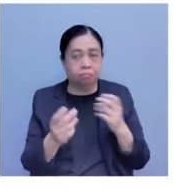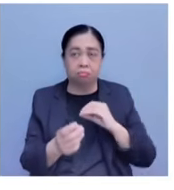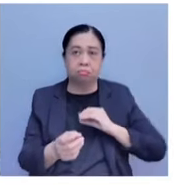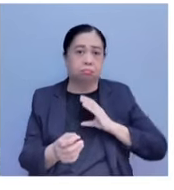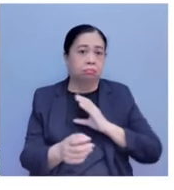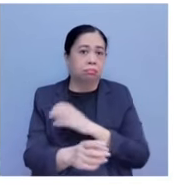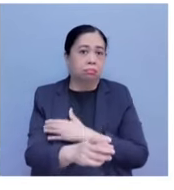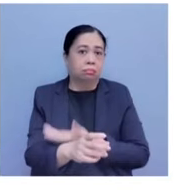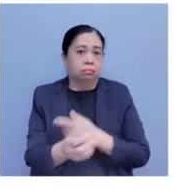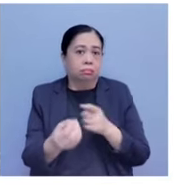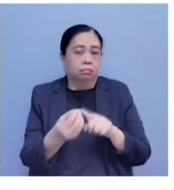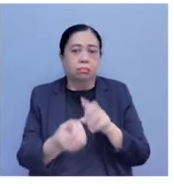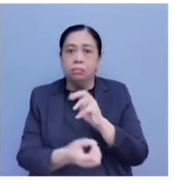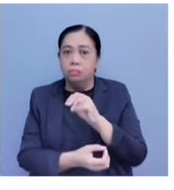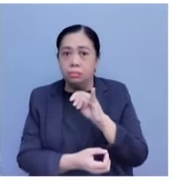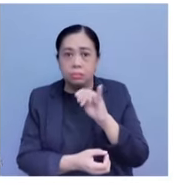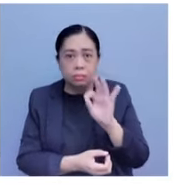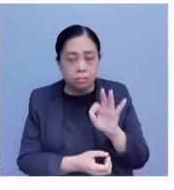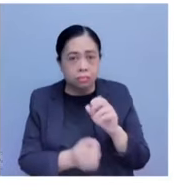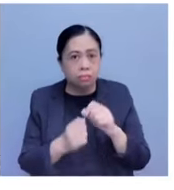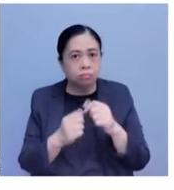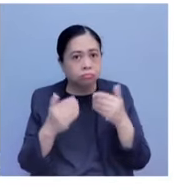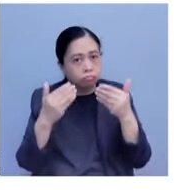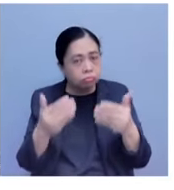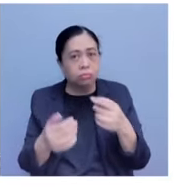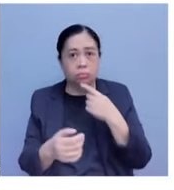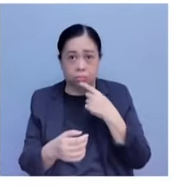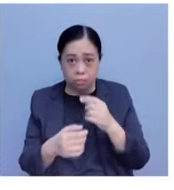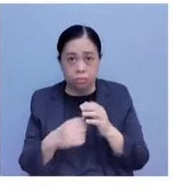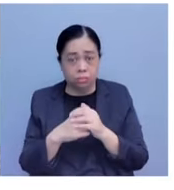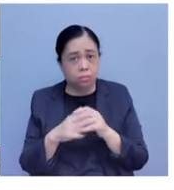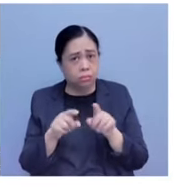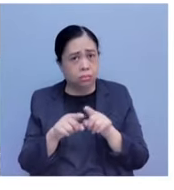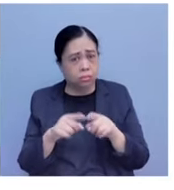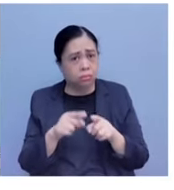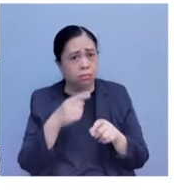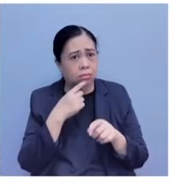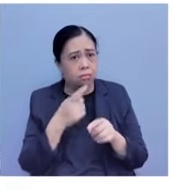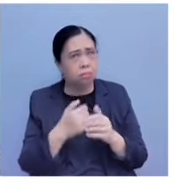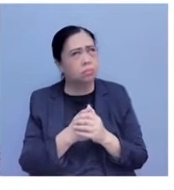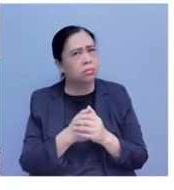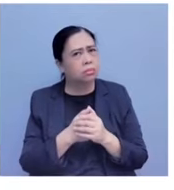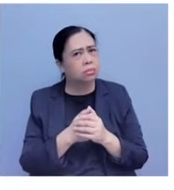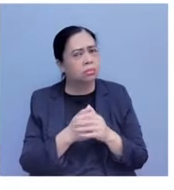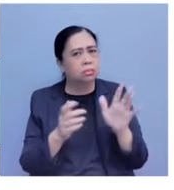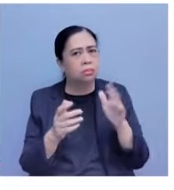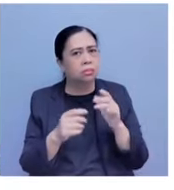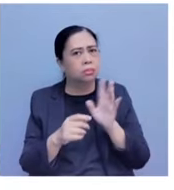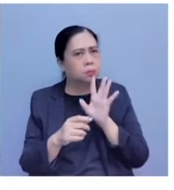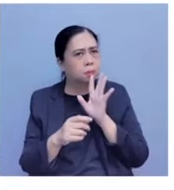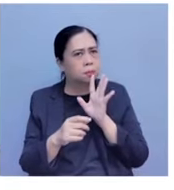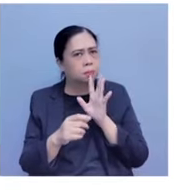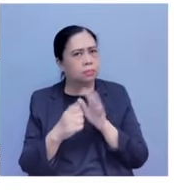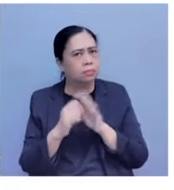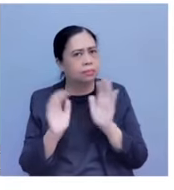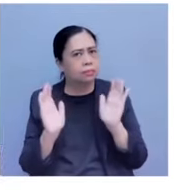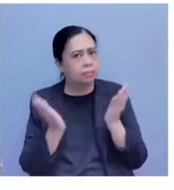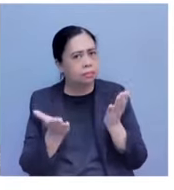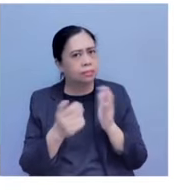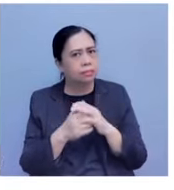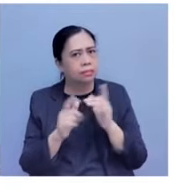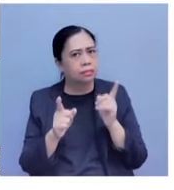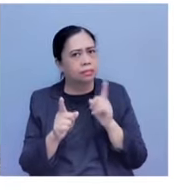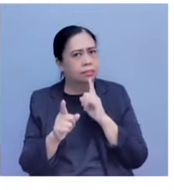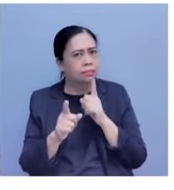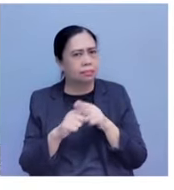about the Maharlika Investment Fund. They're making headway, he says. He also says, in the tone of his voice, seems like as if he's really